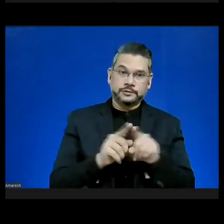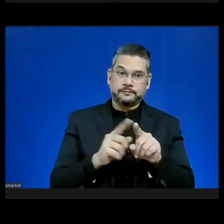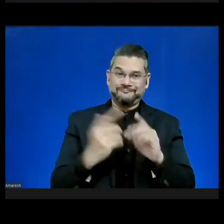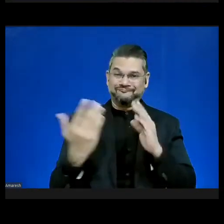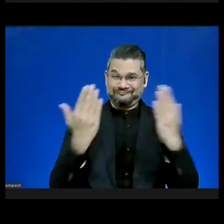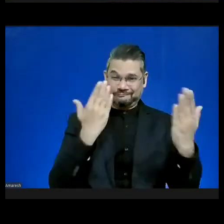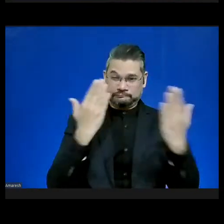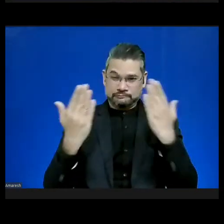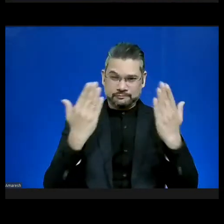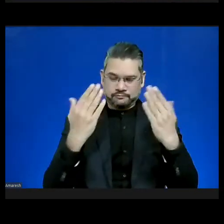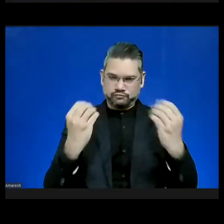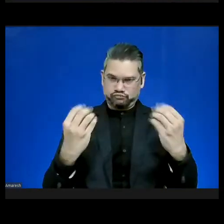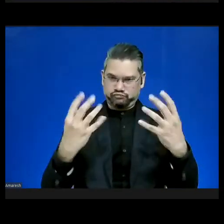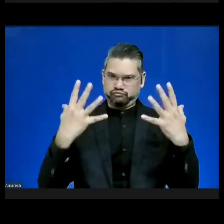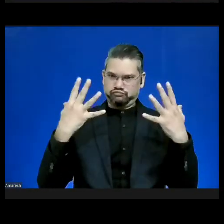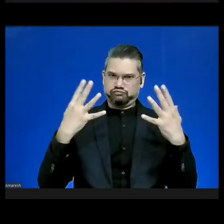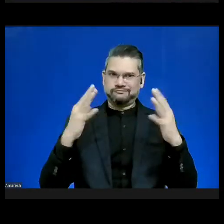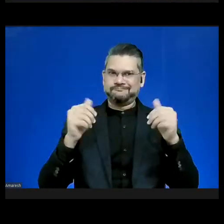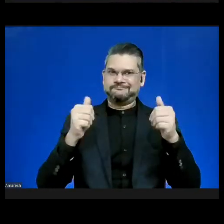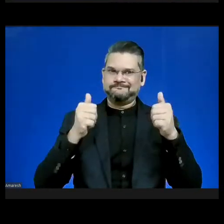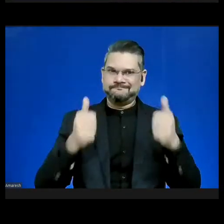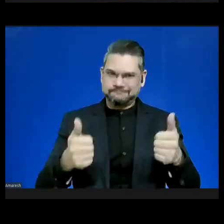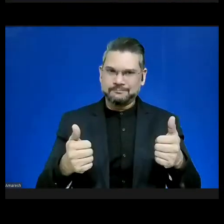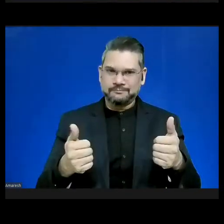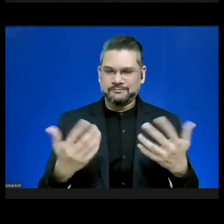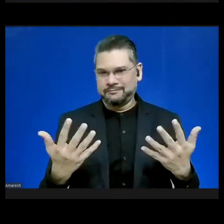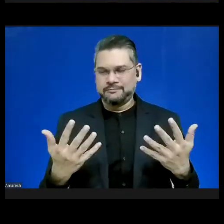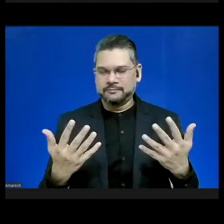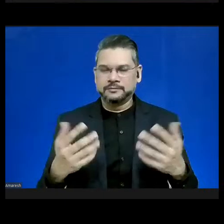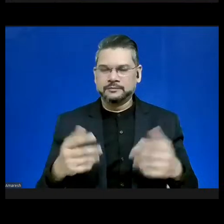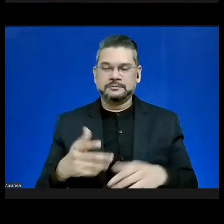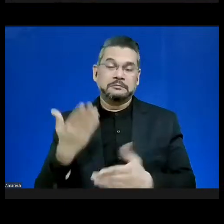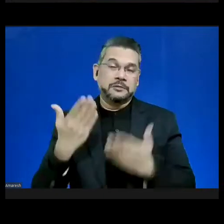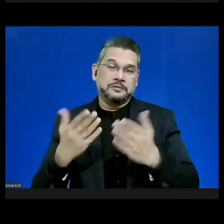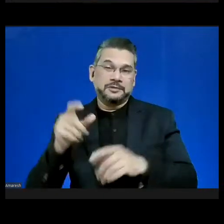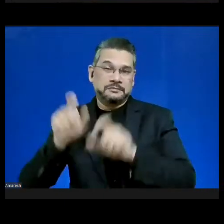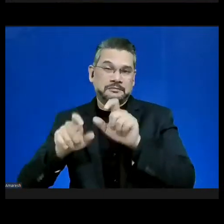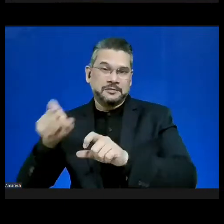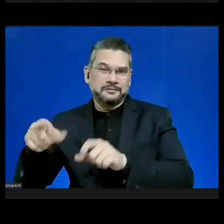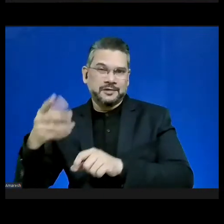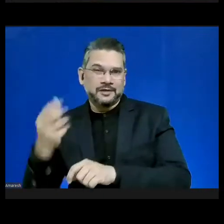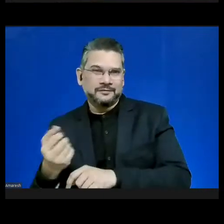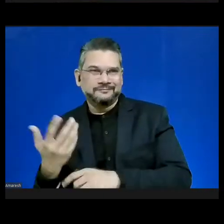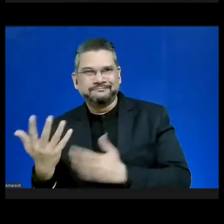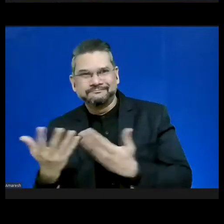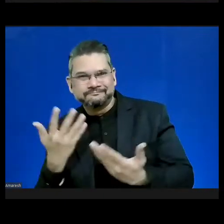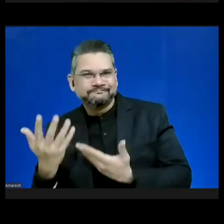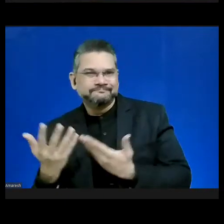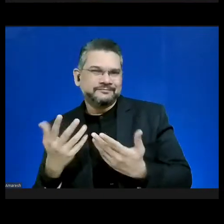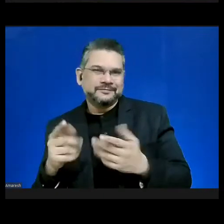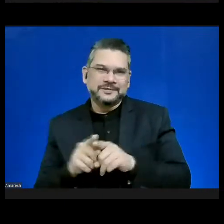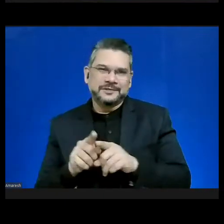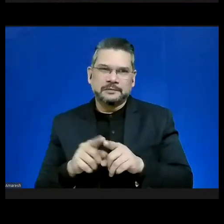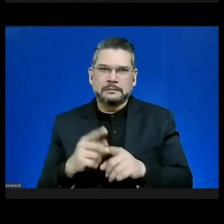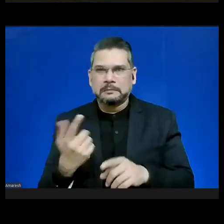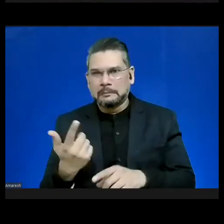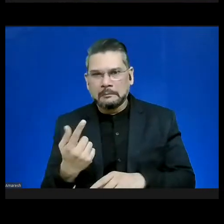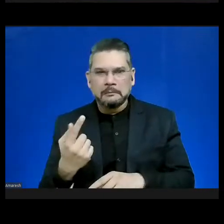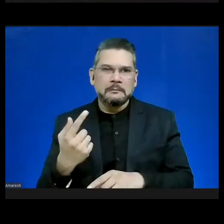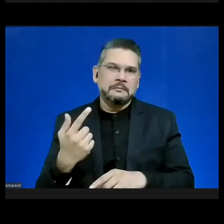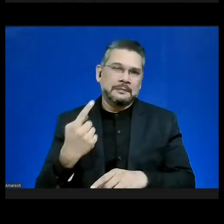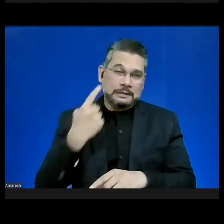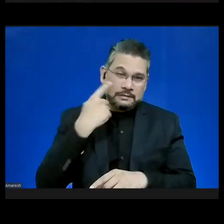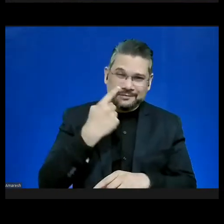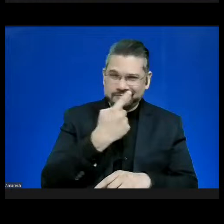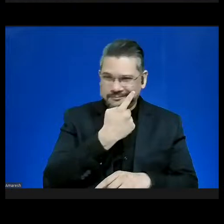featured so that persons have uh, what you call an impairment where they cannot see